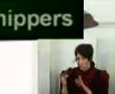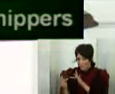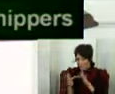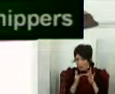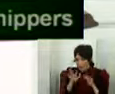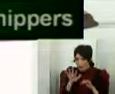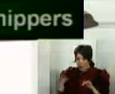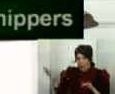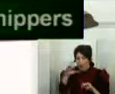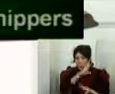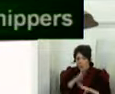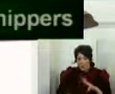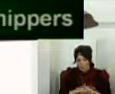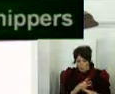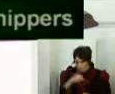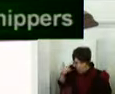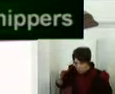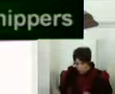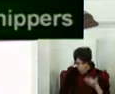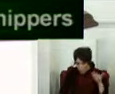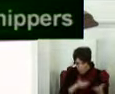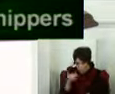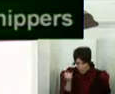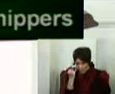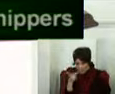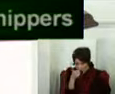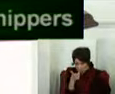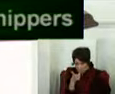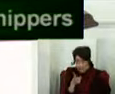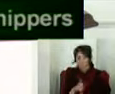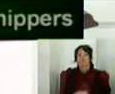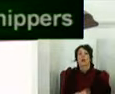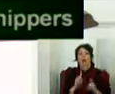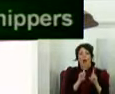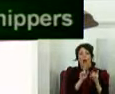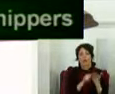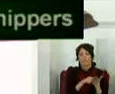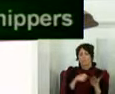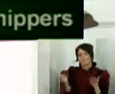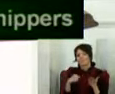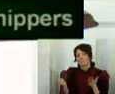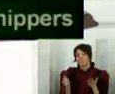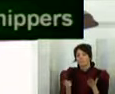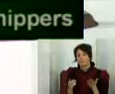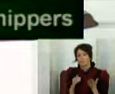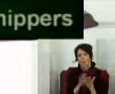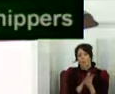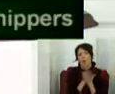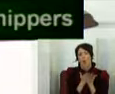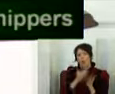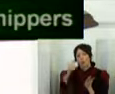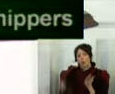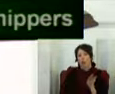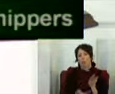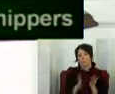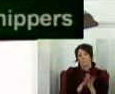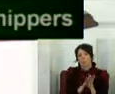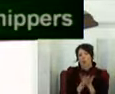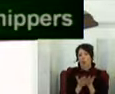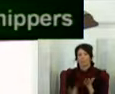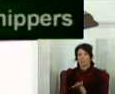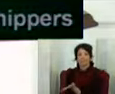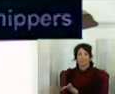world, and we want to welcome you today. In just a few moments, our ushers will be passing out our welcome tablets, and so we invite every single person in our church